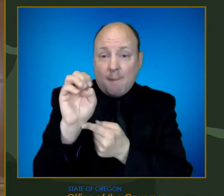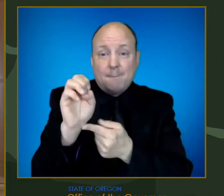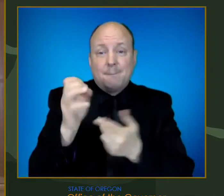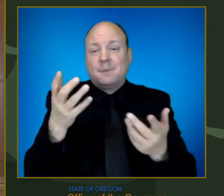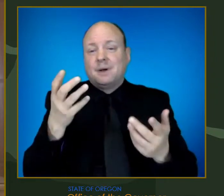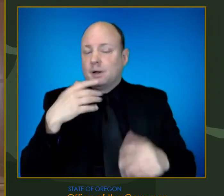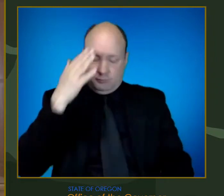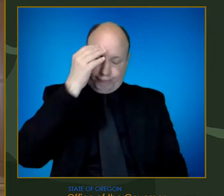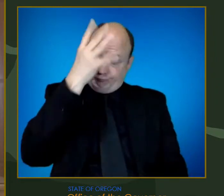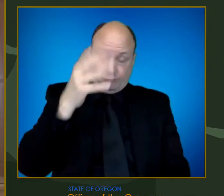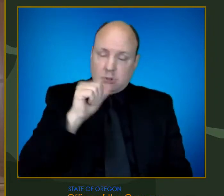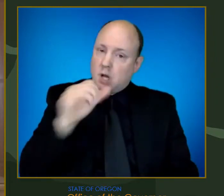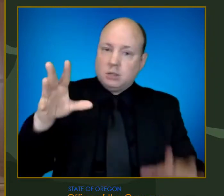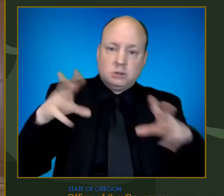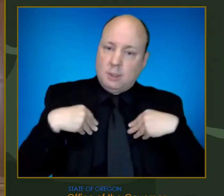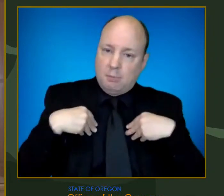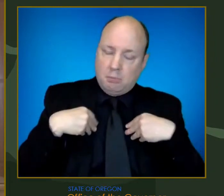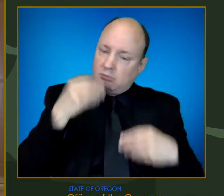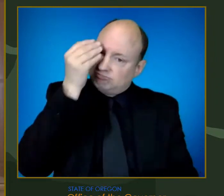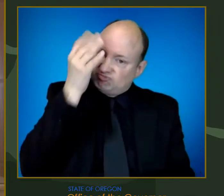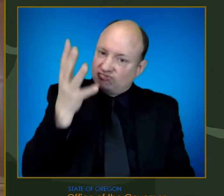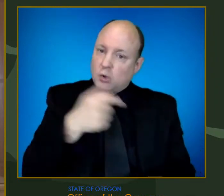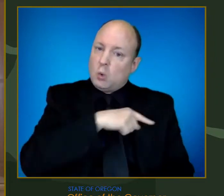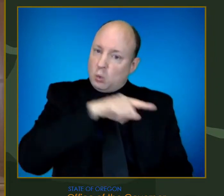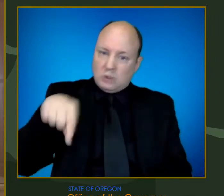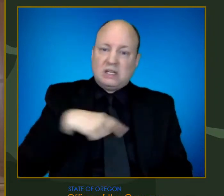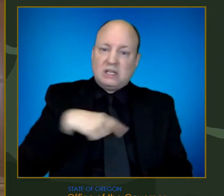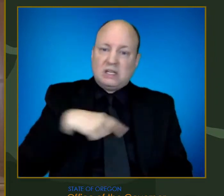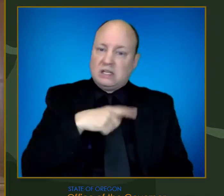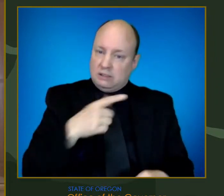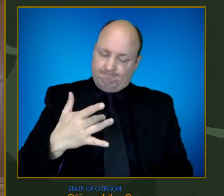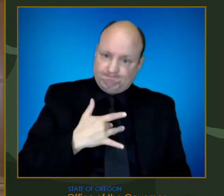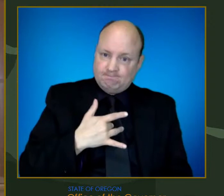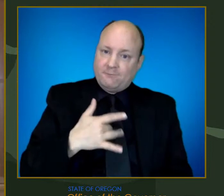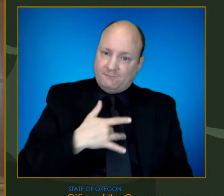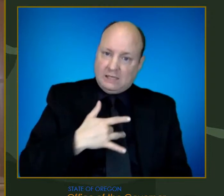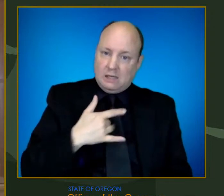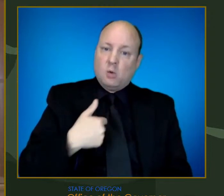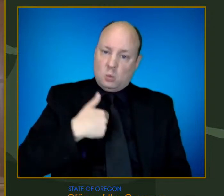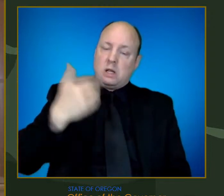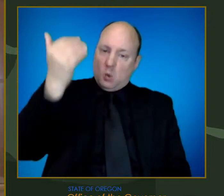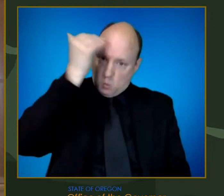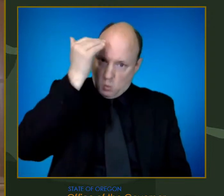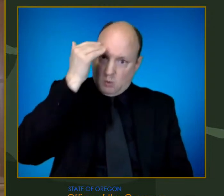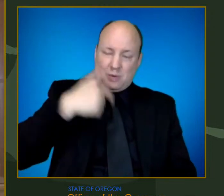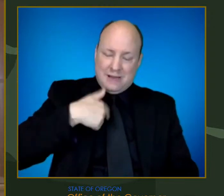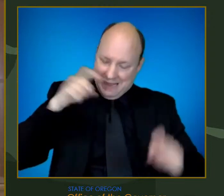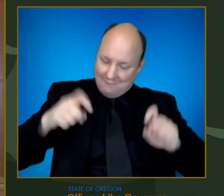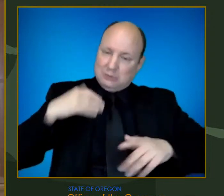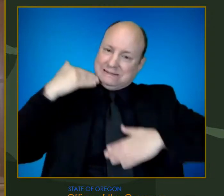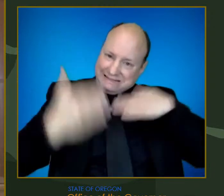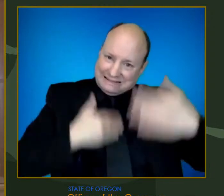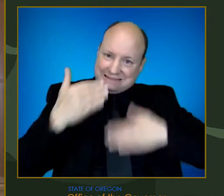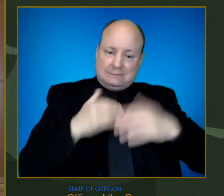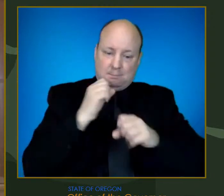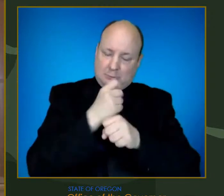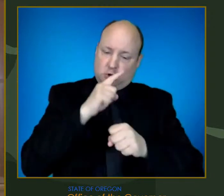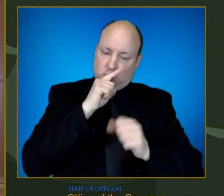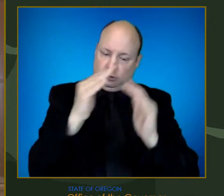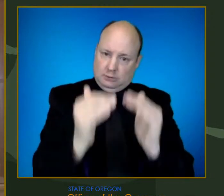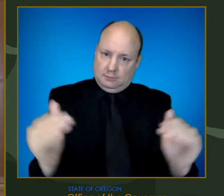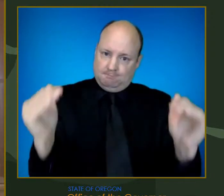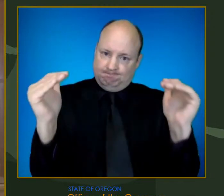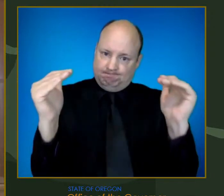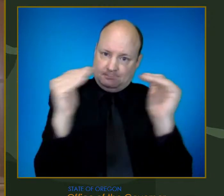us collectively, have to do everything in our power to eradicate them. And at the beginning of